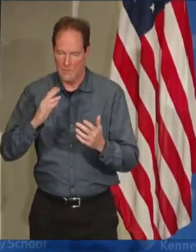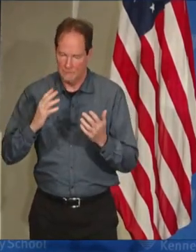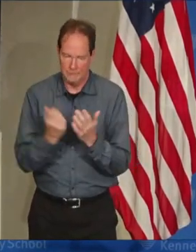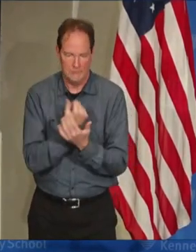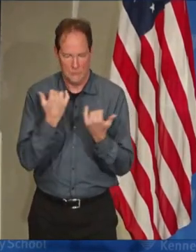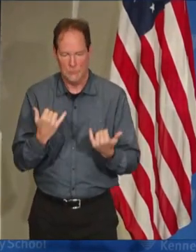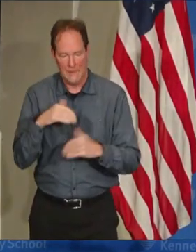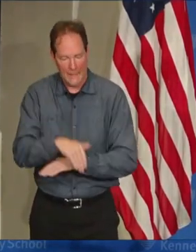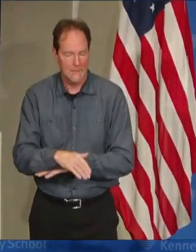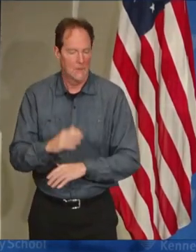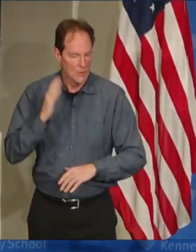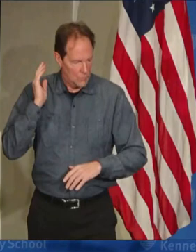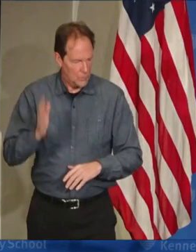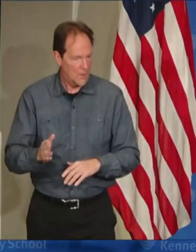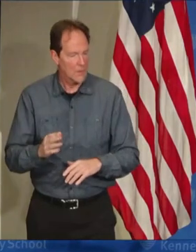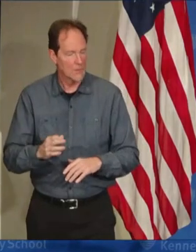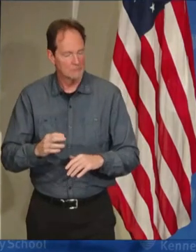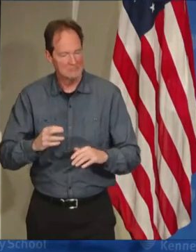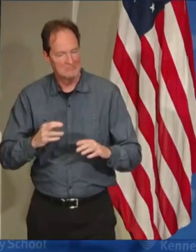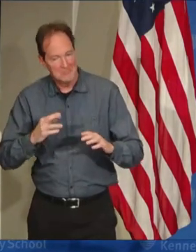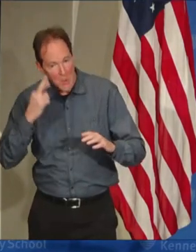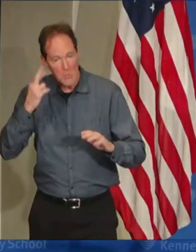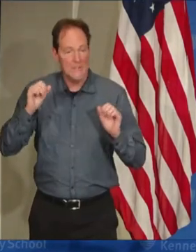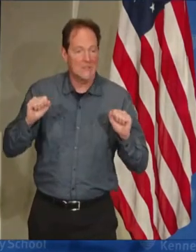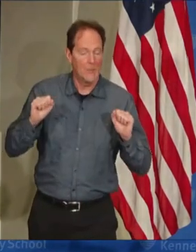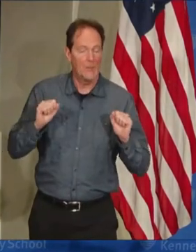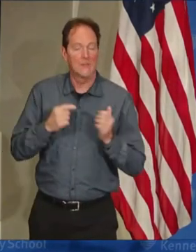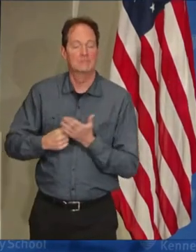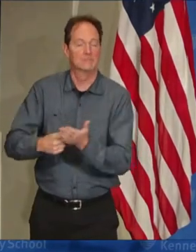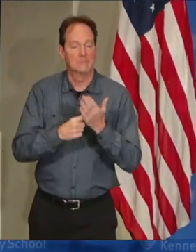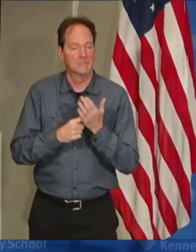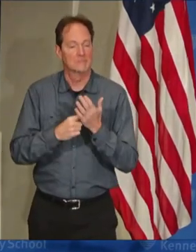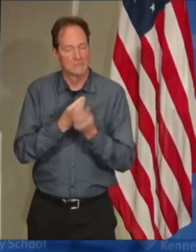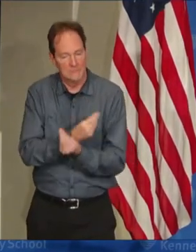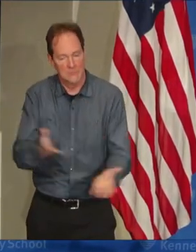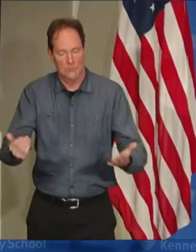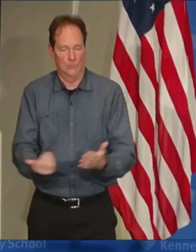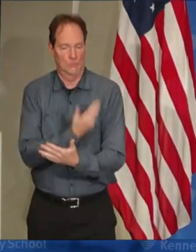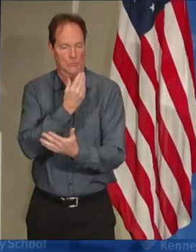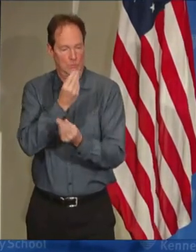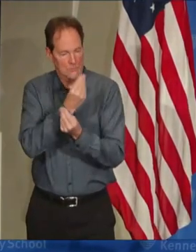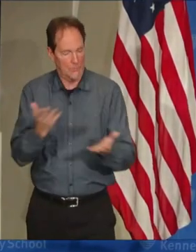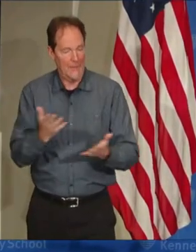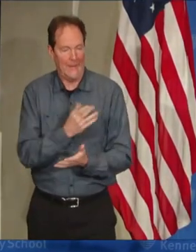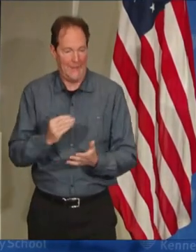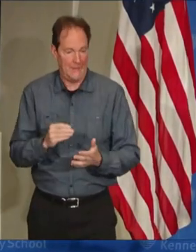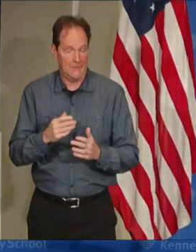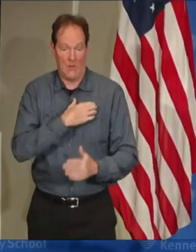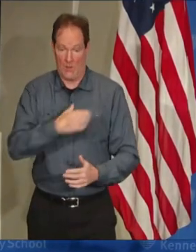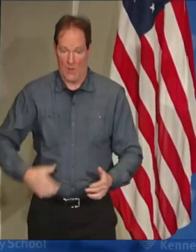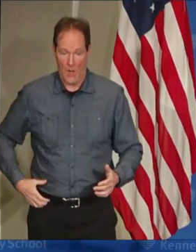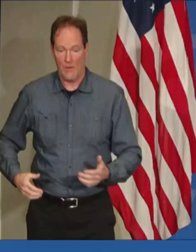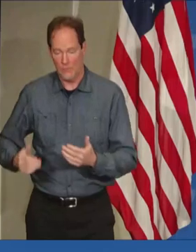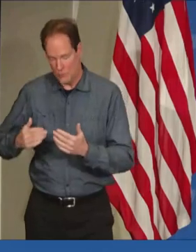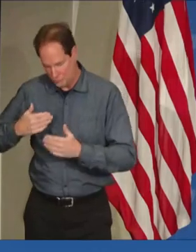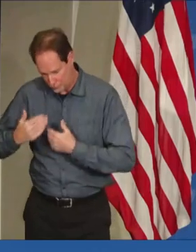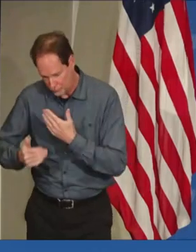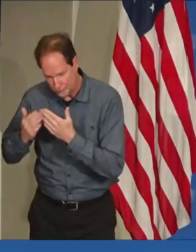a reasonable discussion that will provide some new information. And as Harvard is moving